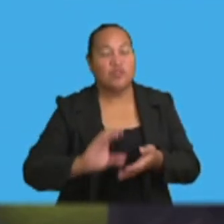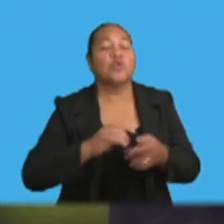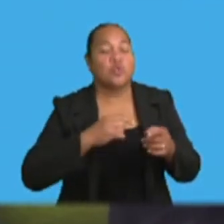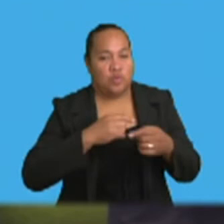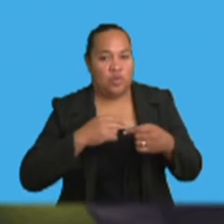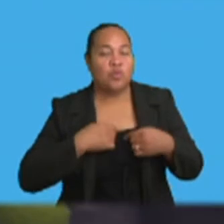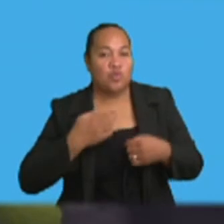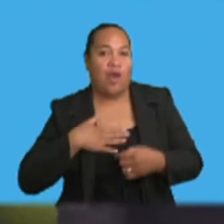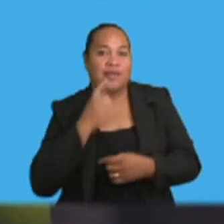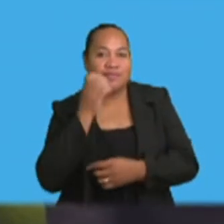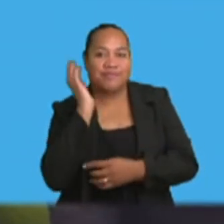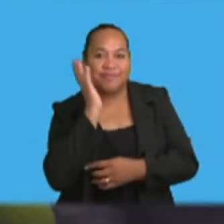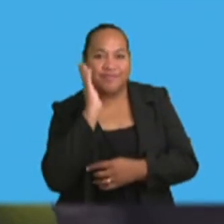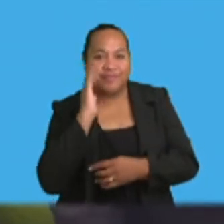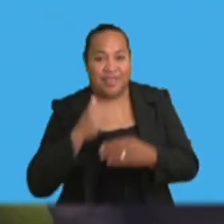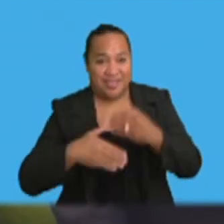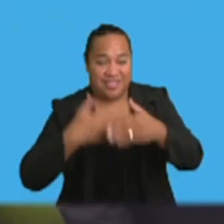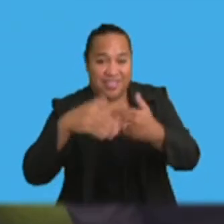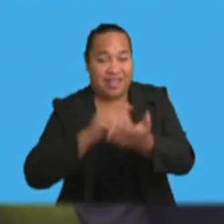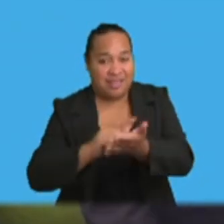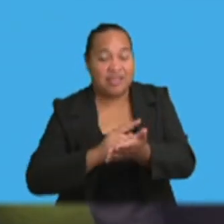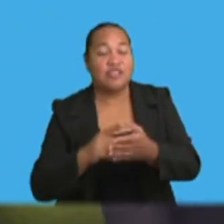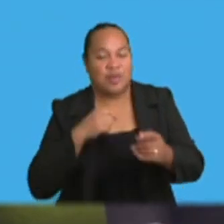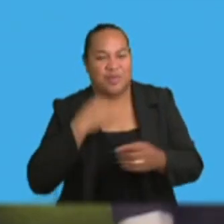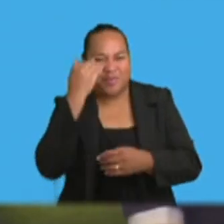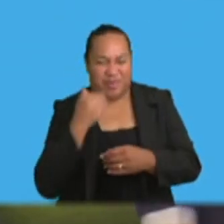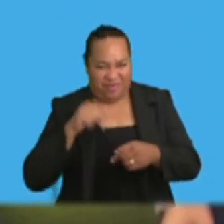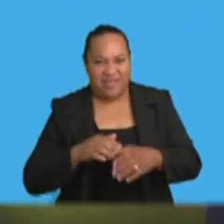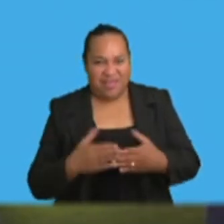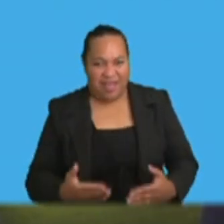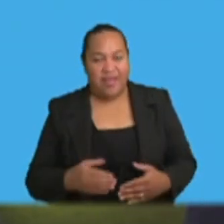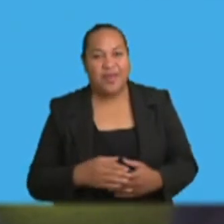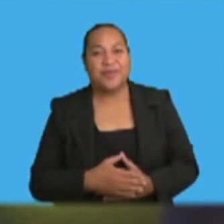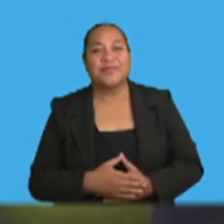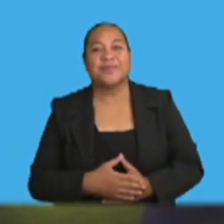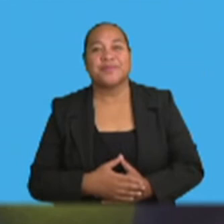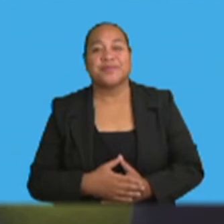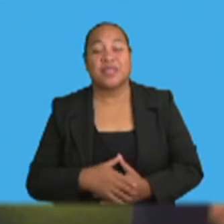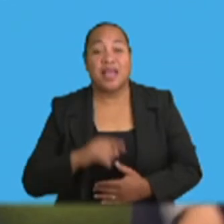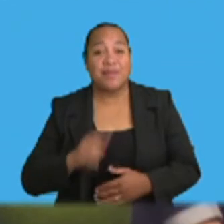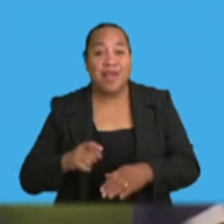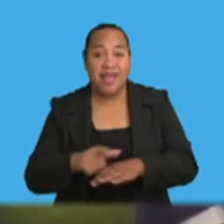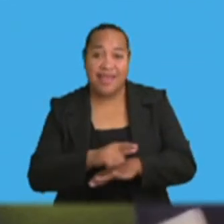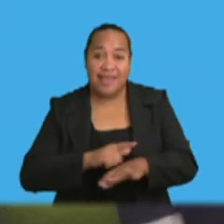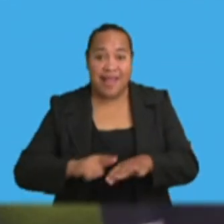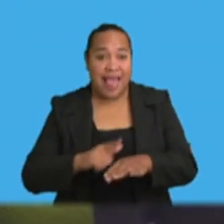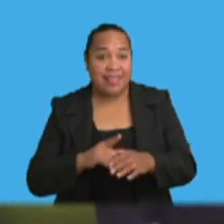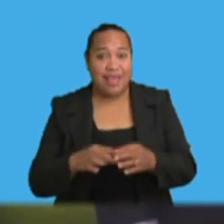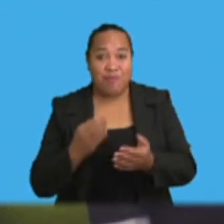ministerial statement on this in the next couple of days. So I'll be very brief in that respect. However, the